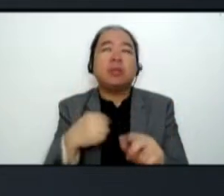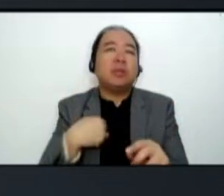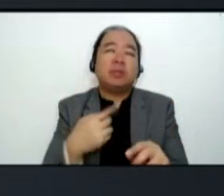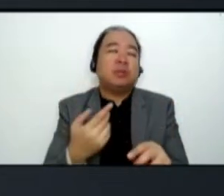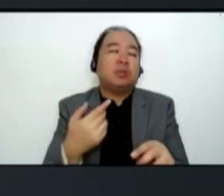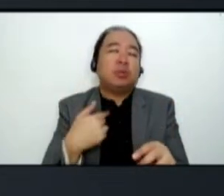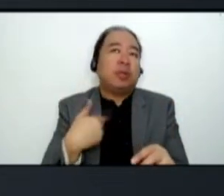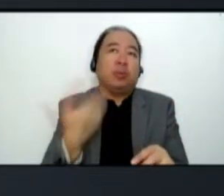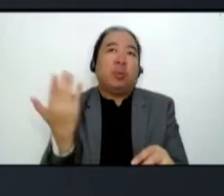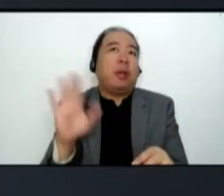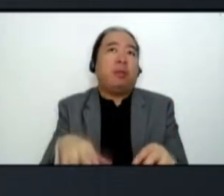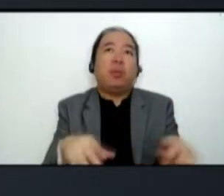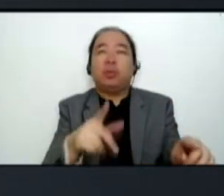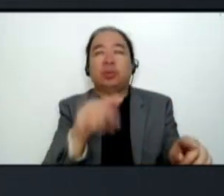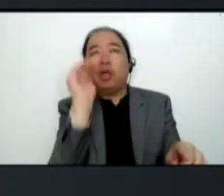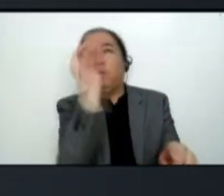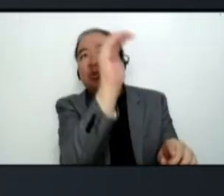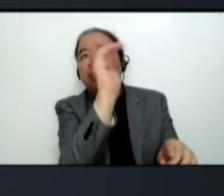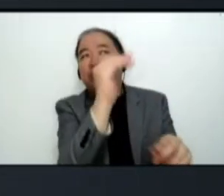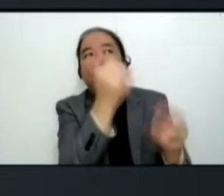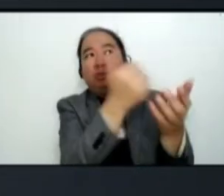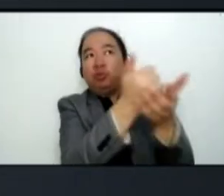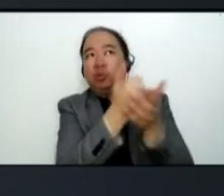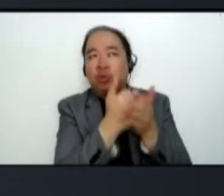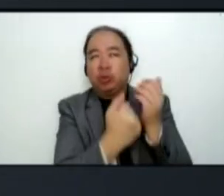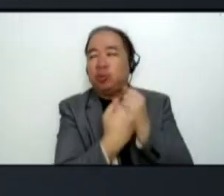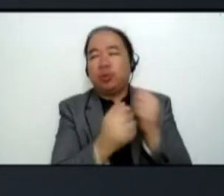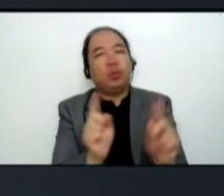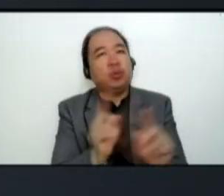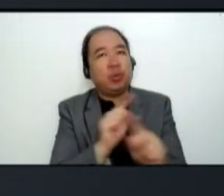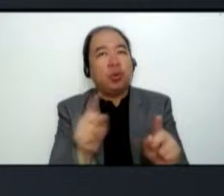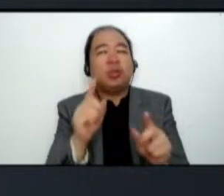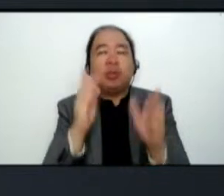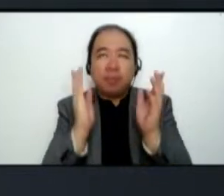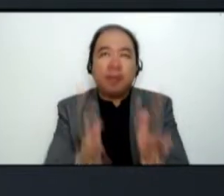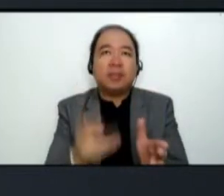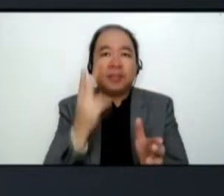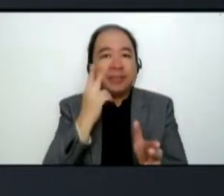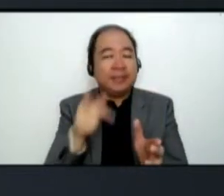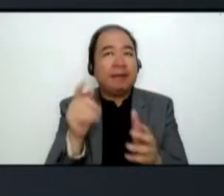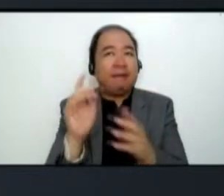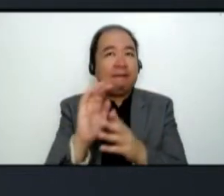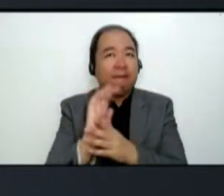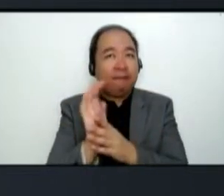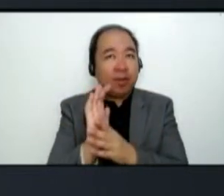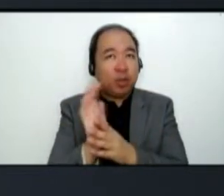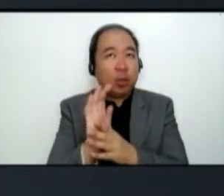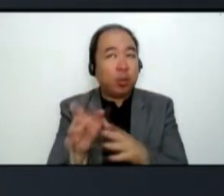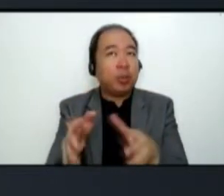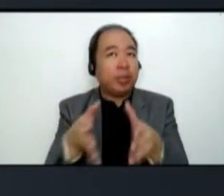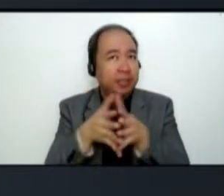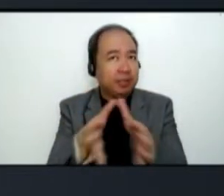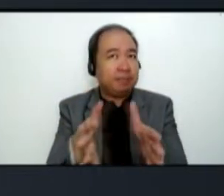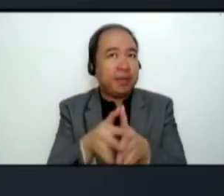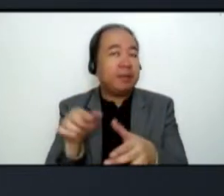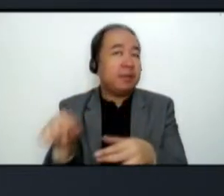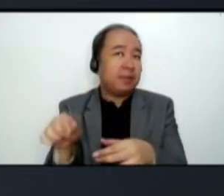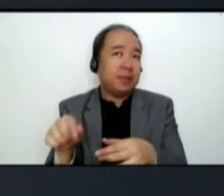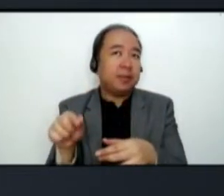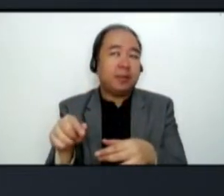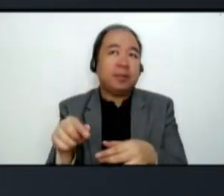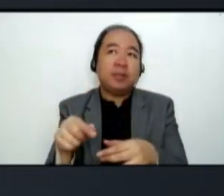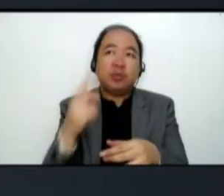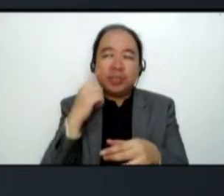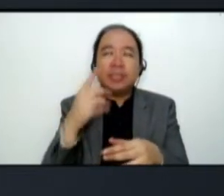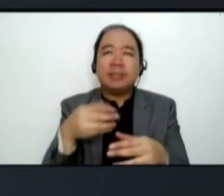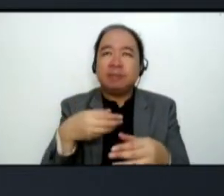others. So this should be breakdown so that we can, as the video expressed by generation, so